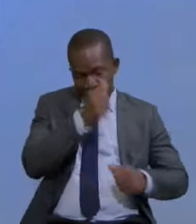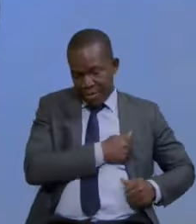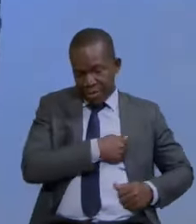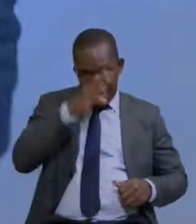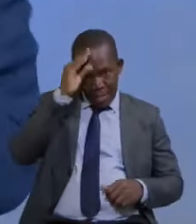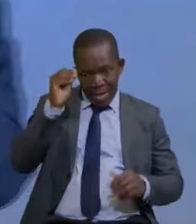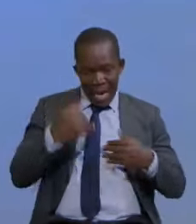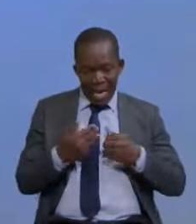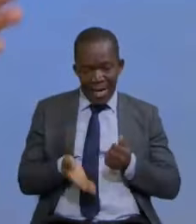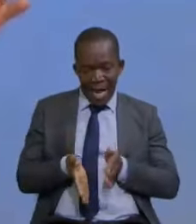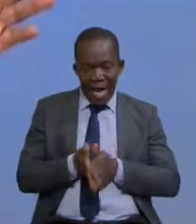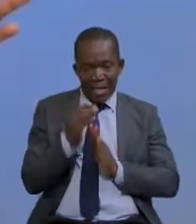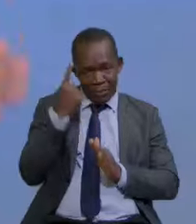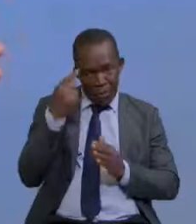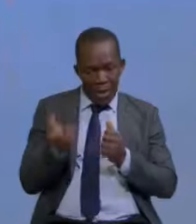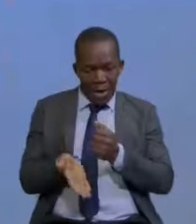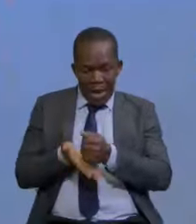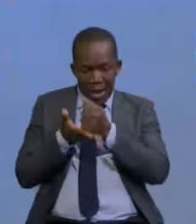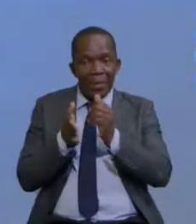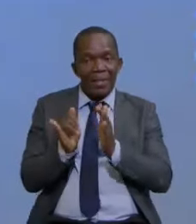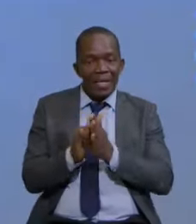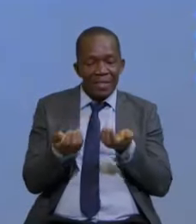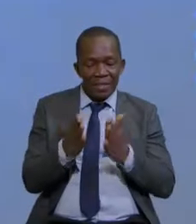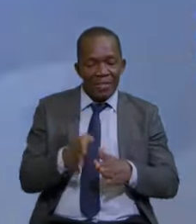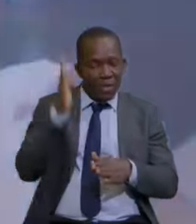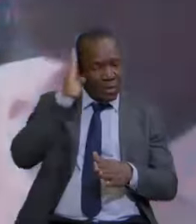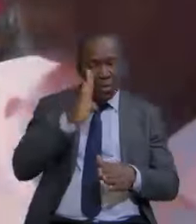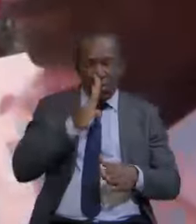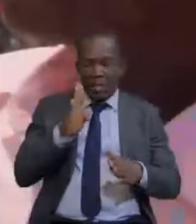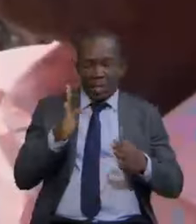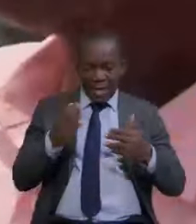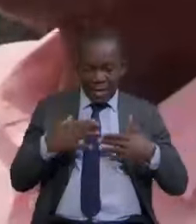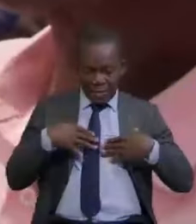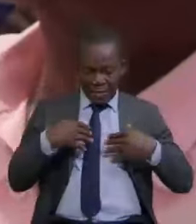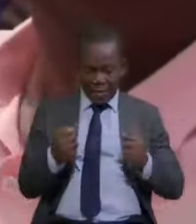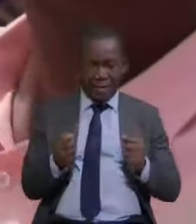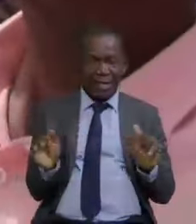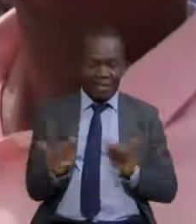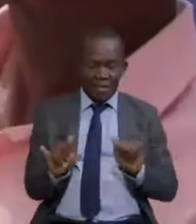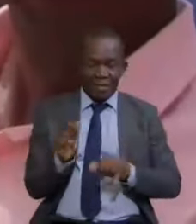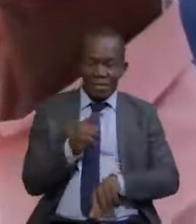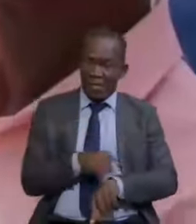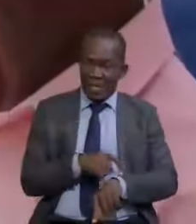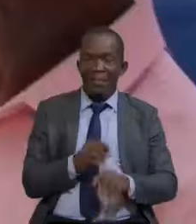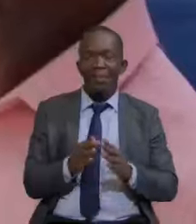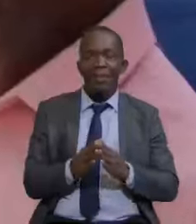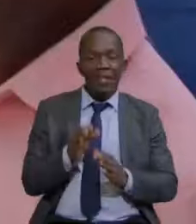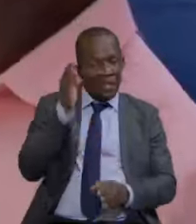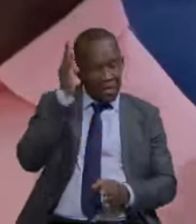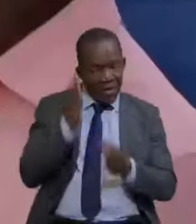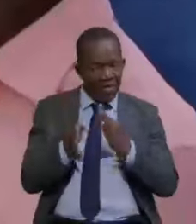the healing that self same hour. If he had asked for power to live